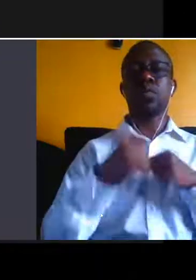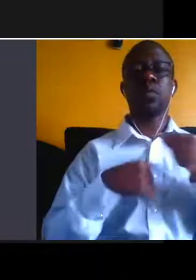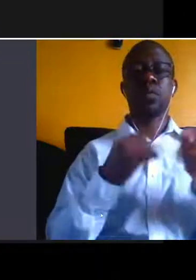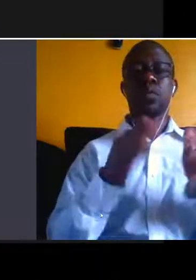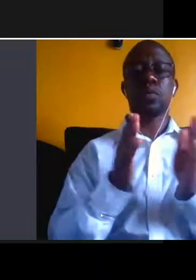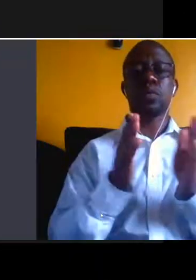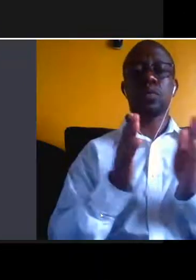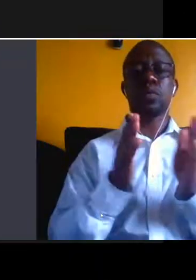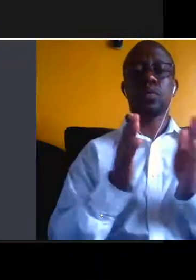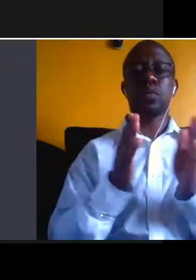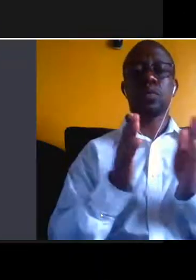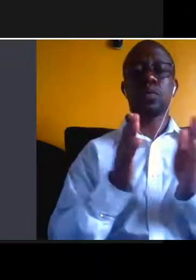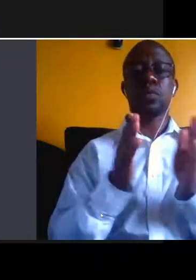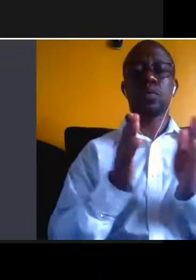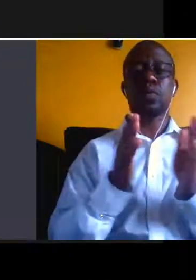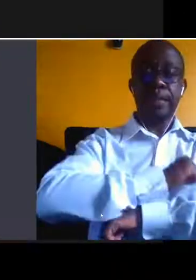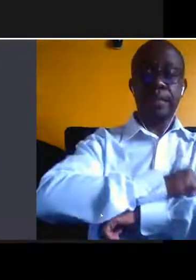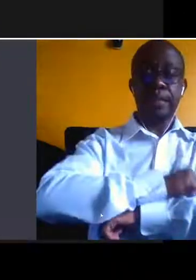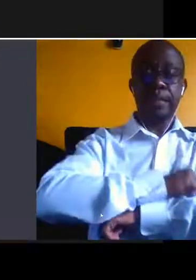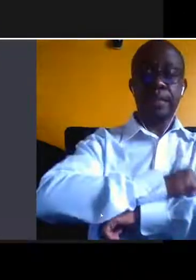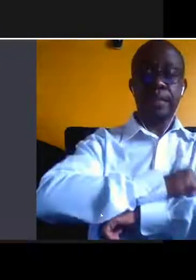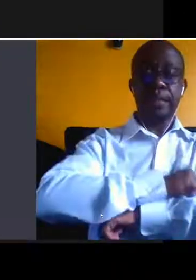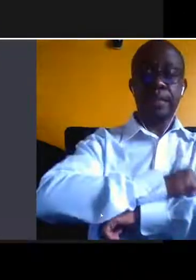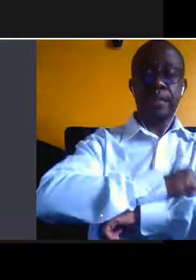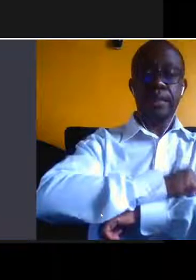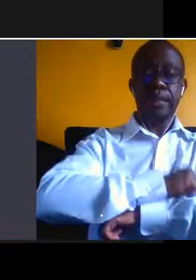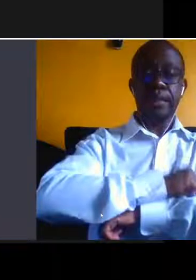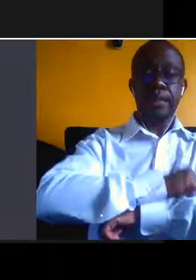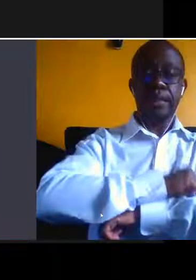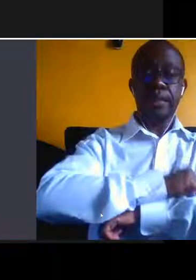session. I wonder if Maximilian is able to join us still.